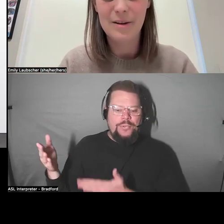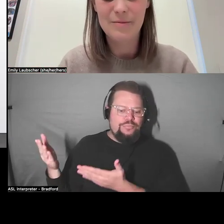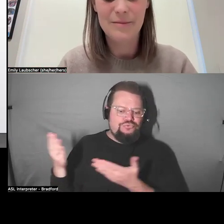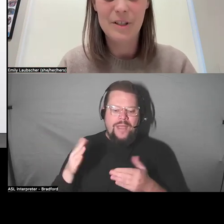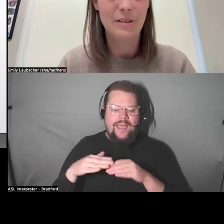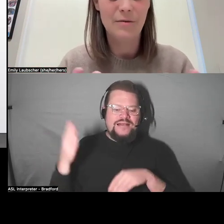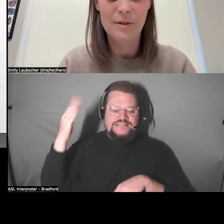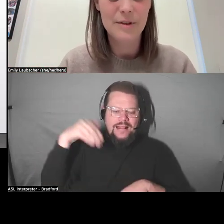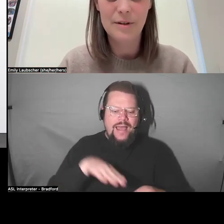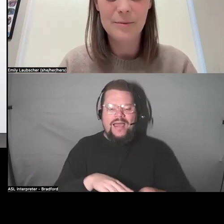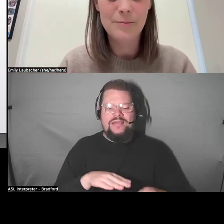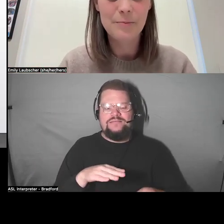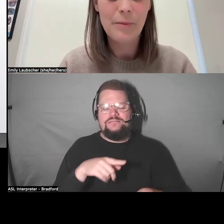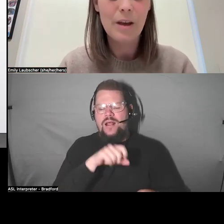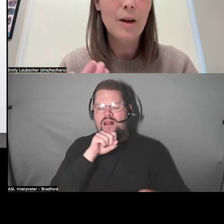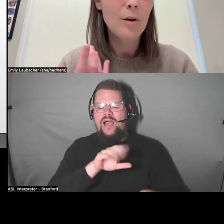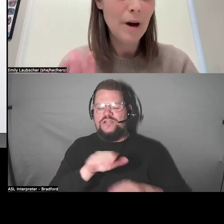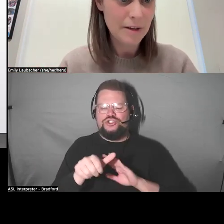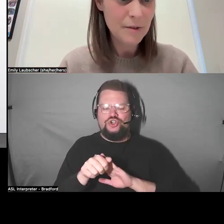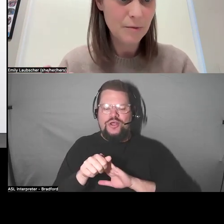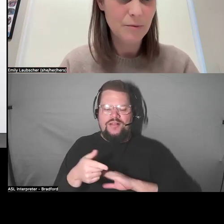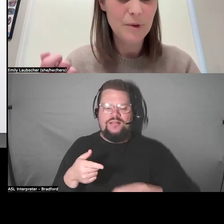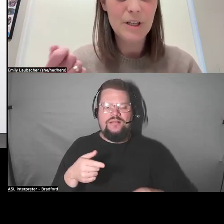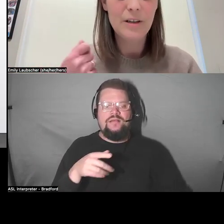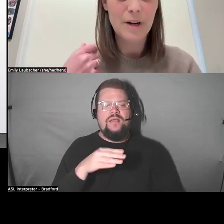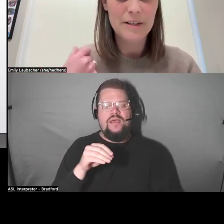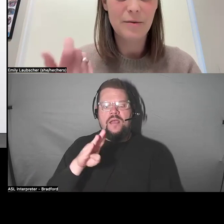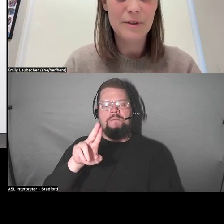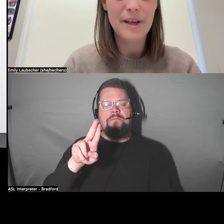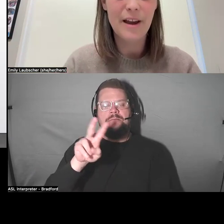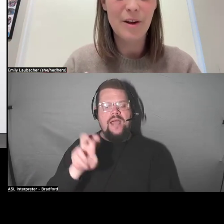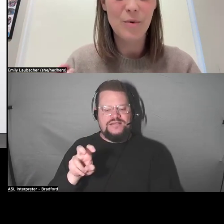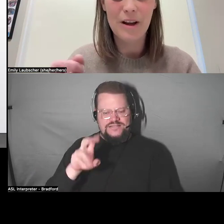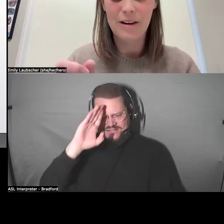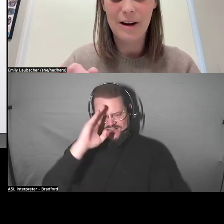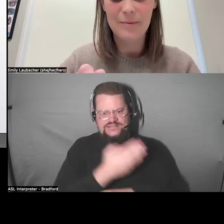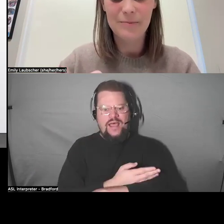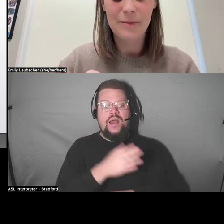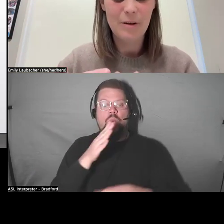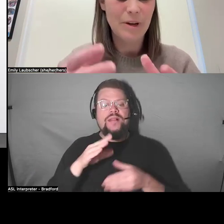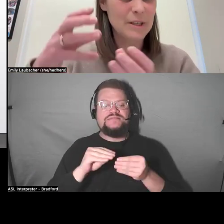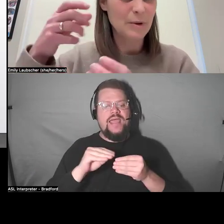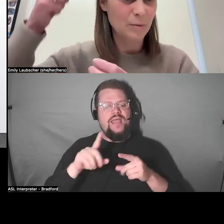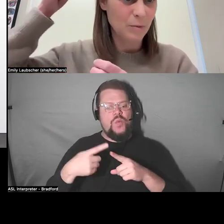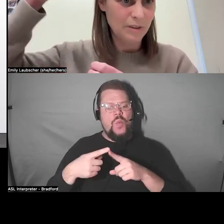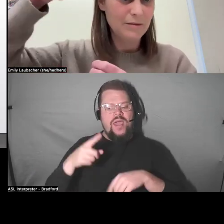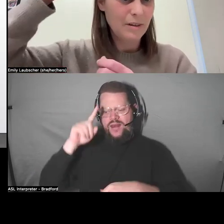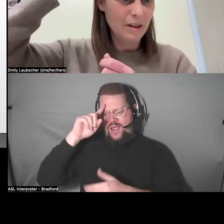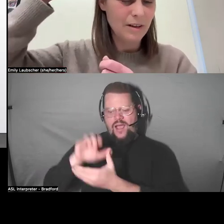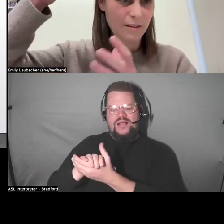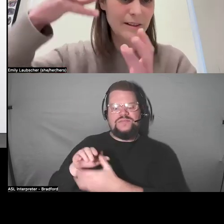and just loved this turtle. Buzz, which my son would say when my husband